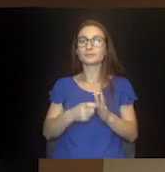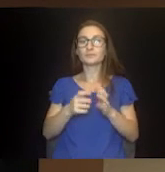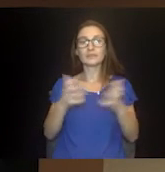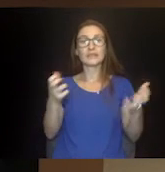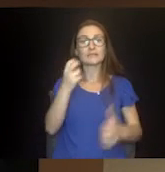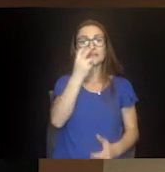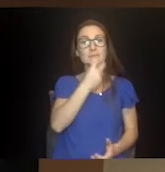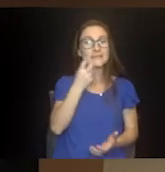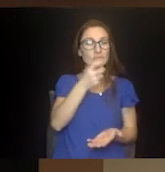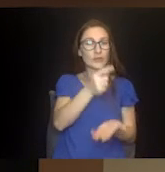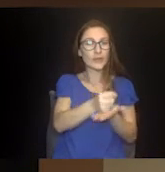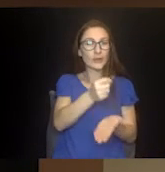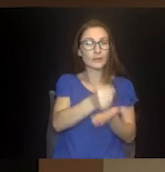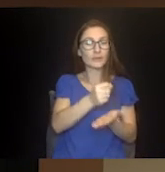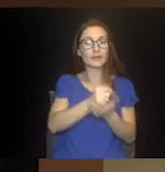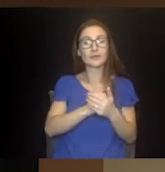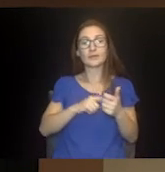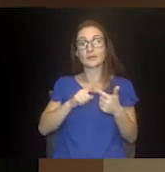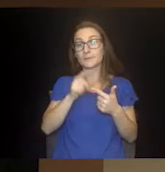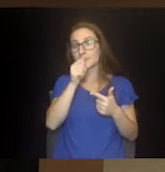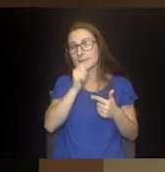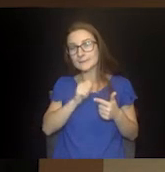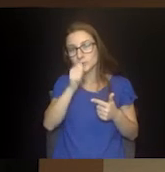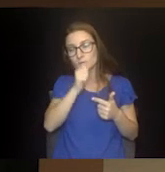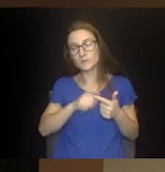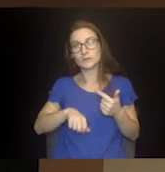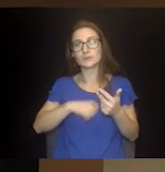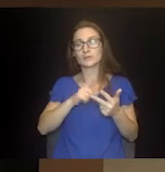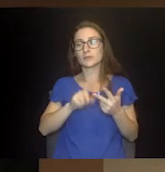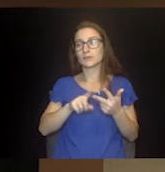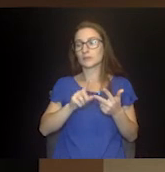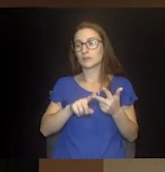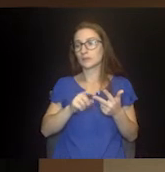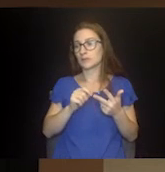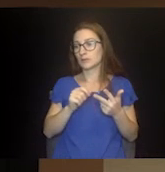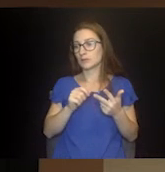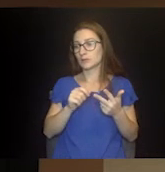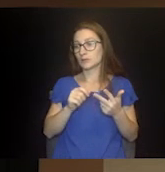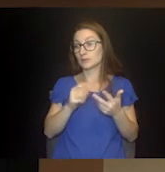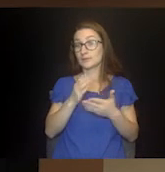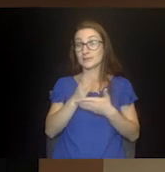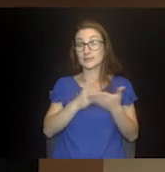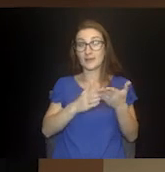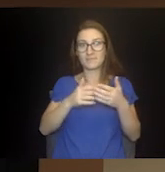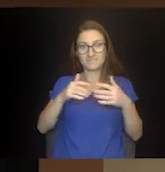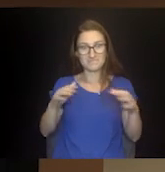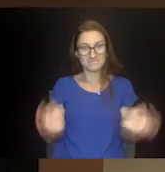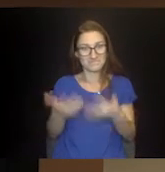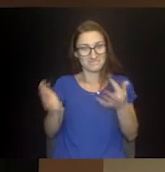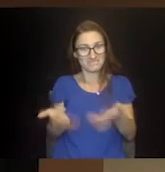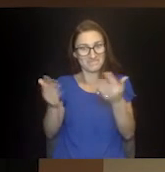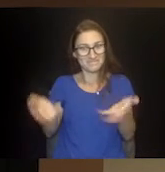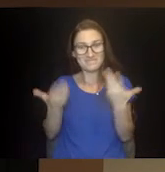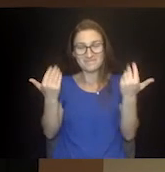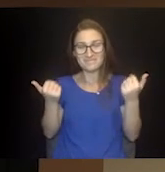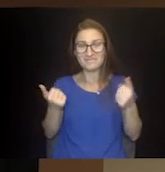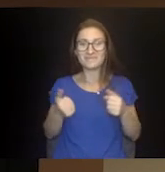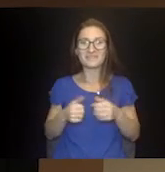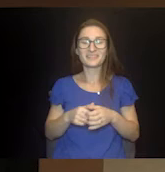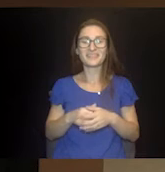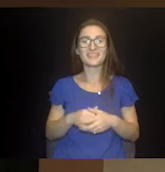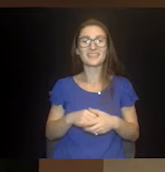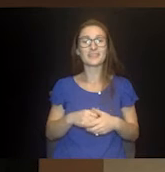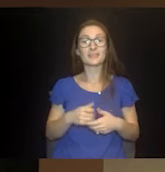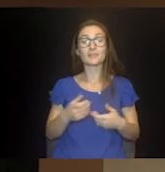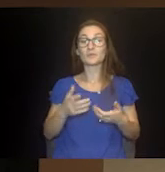struggles, it took me a lot of speech therapy. It took me a lot of, patience. It took me a lot of, a little nip in the butt to